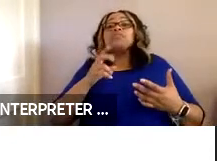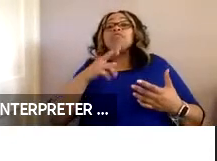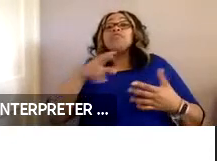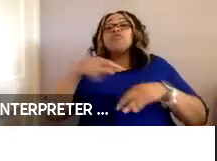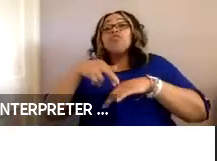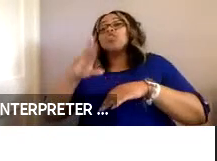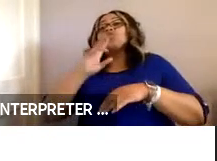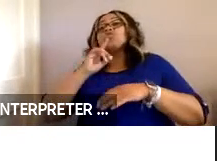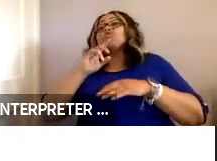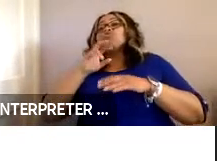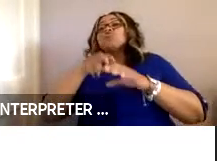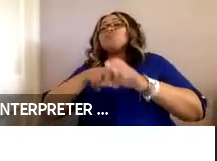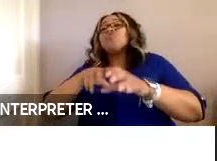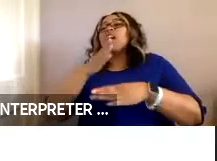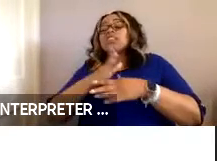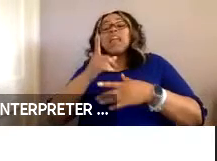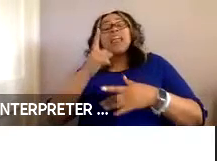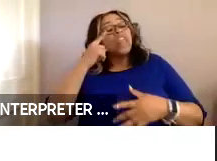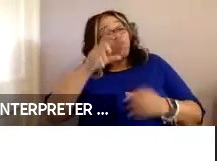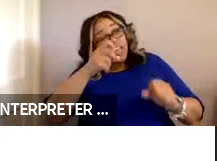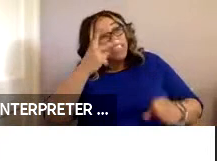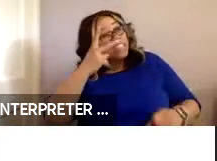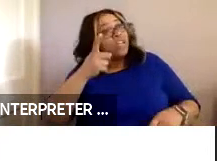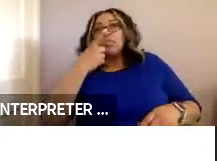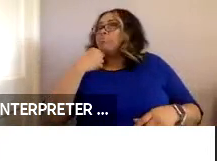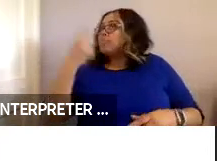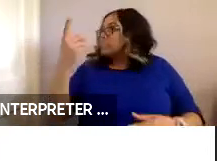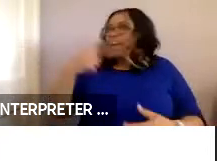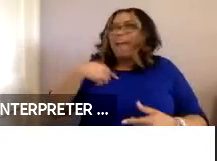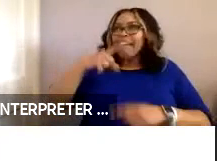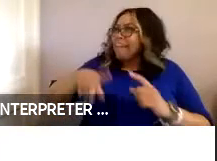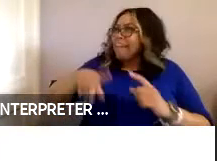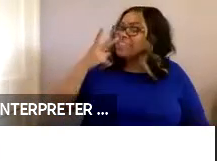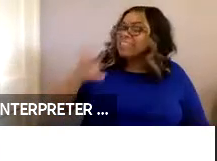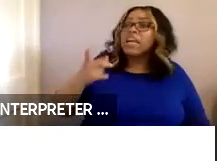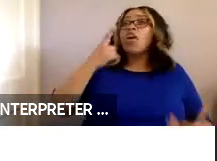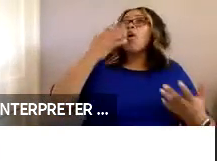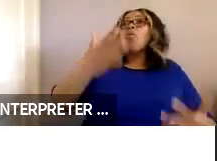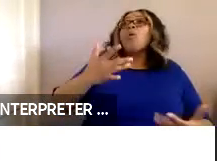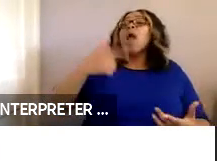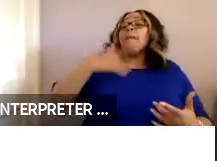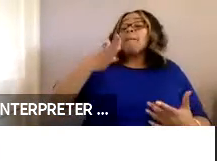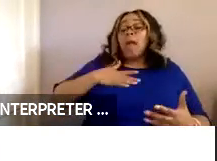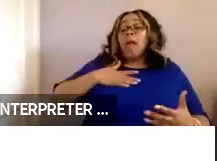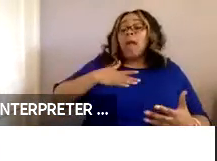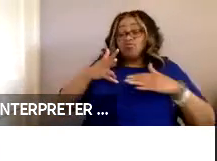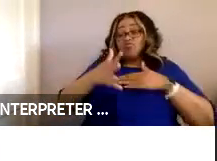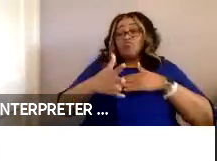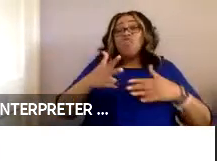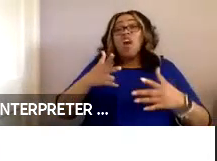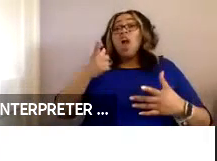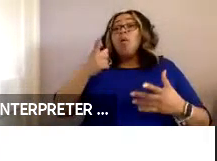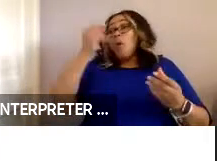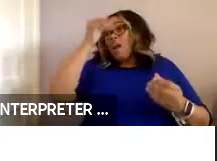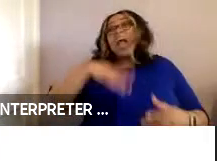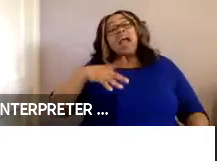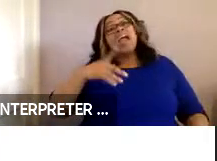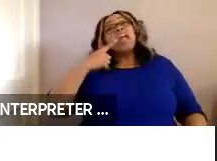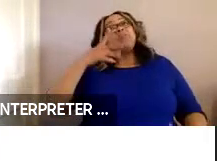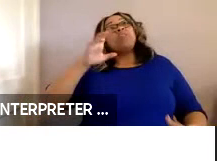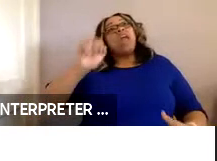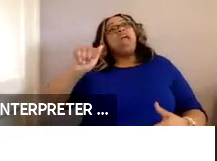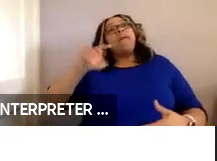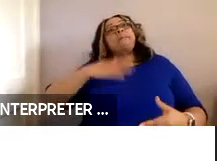drivers. They think you can see them and you tell them you can't. For example, I waited out by my garage before and a guy swore he was at